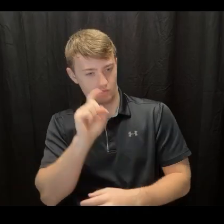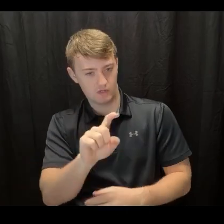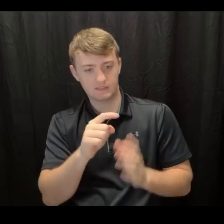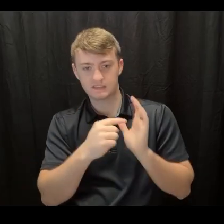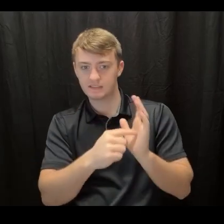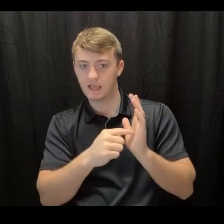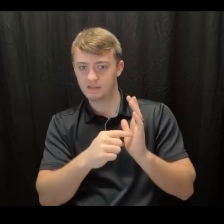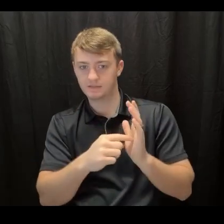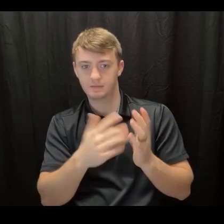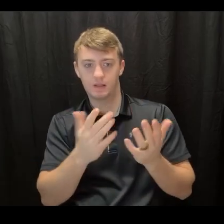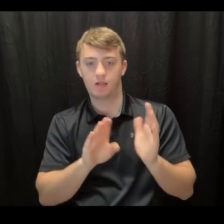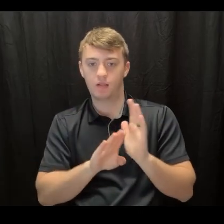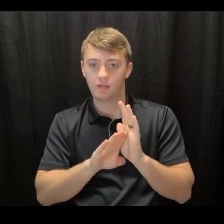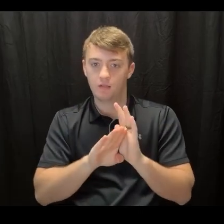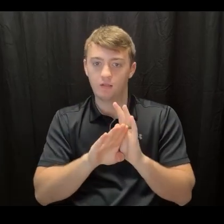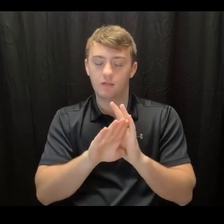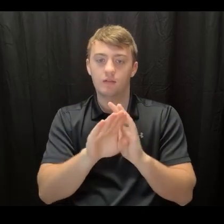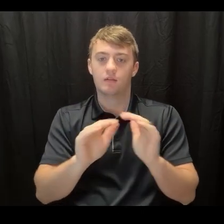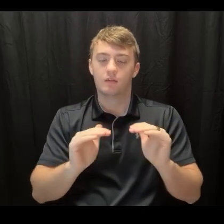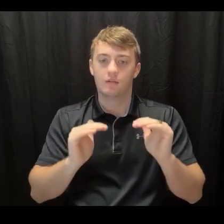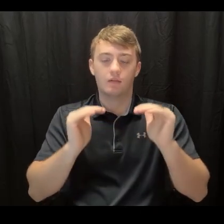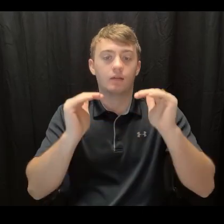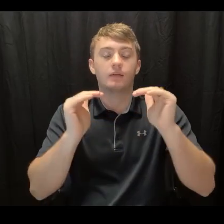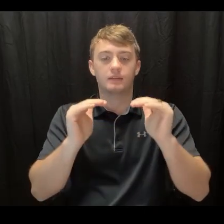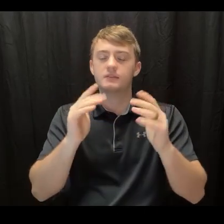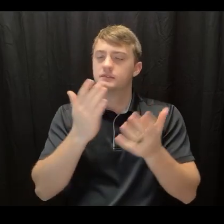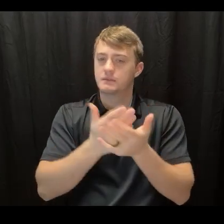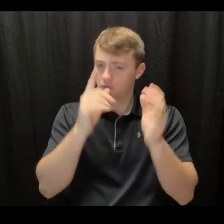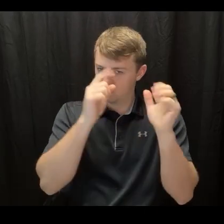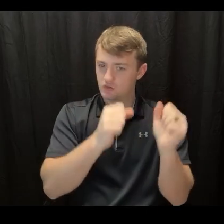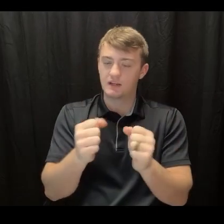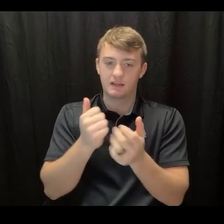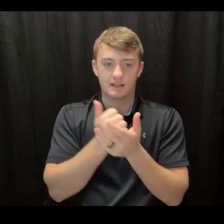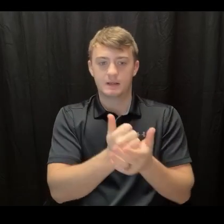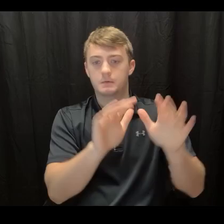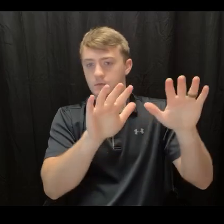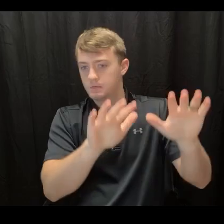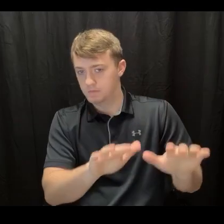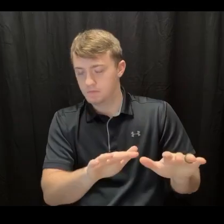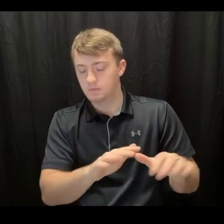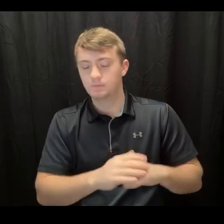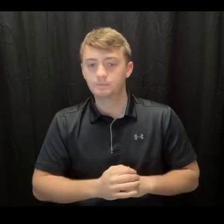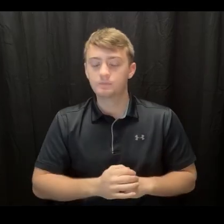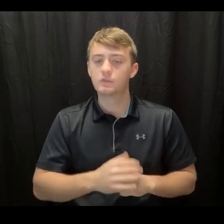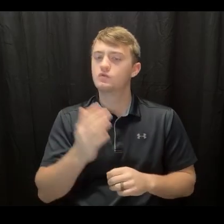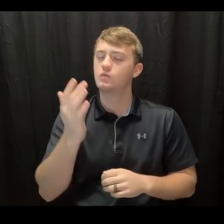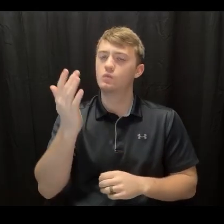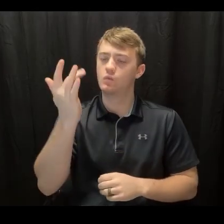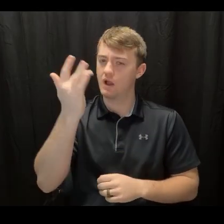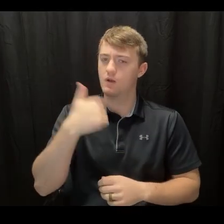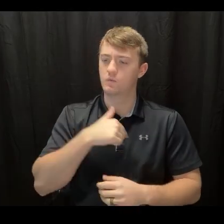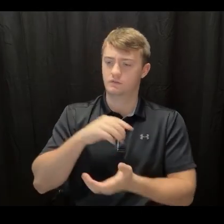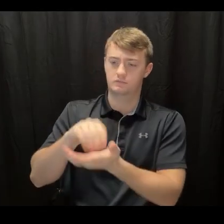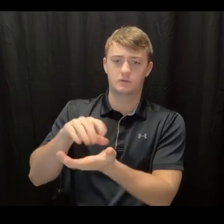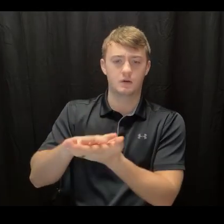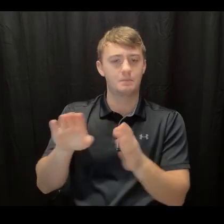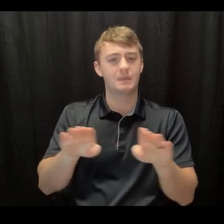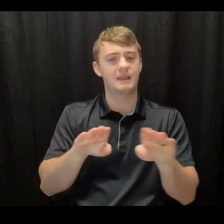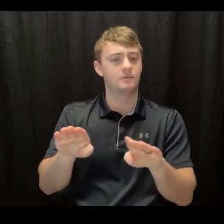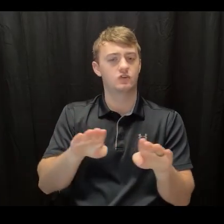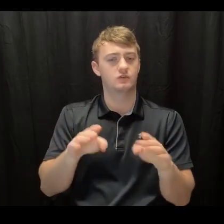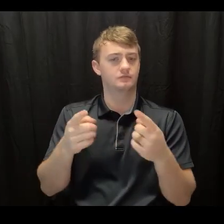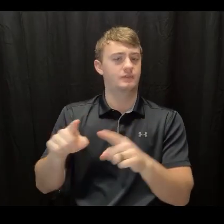recognize signs that they may be escalating and learn strategies to help the student escalate. So why do we document behavior